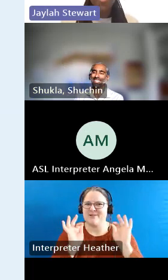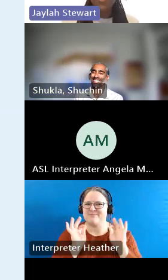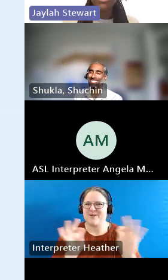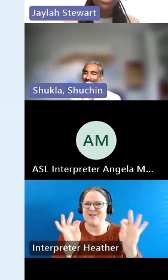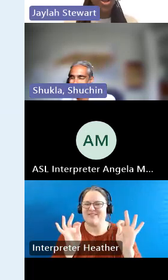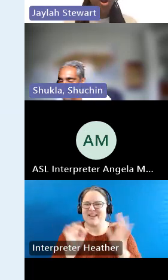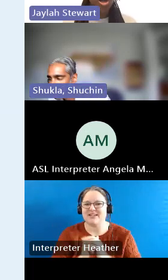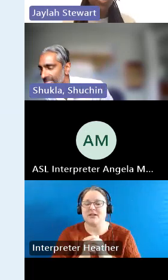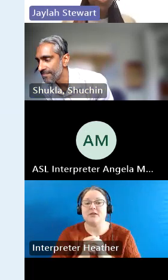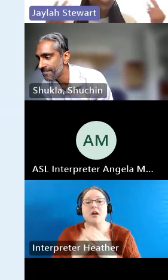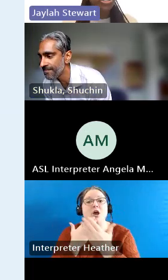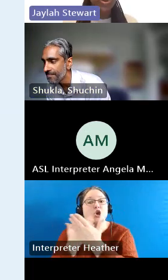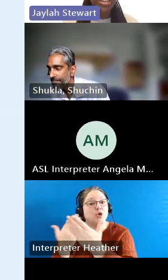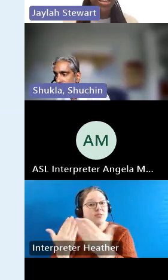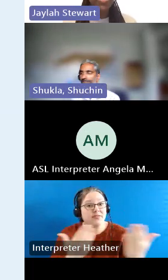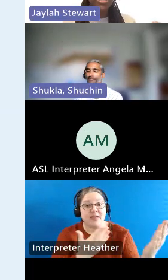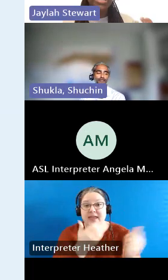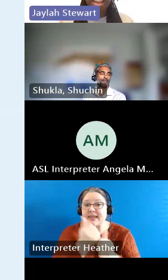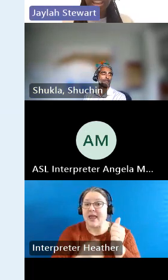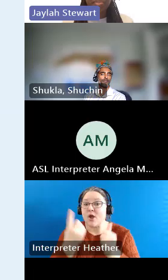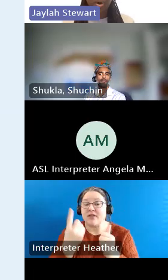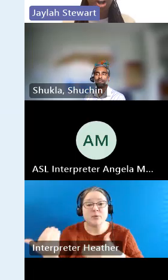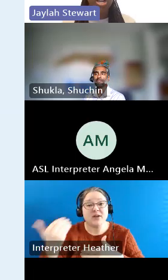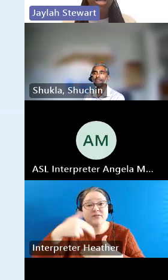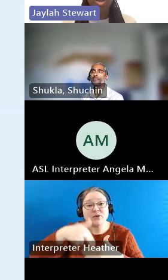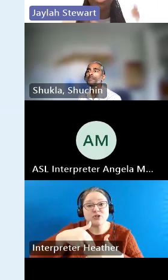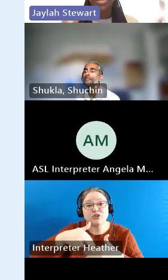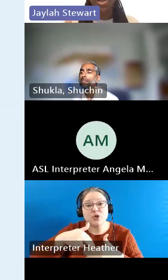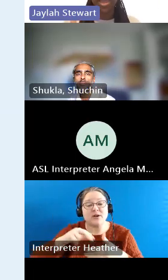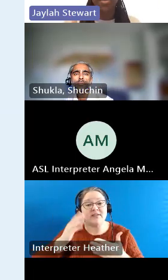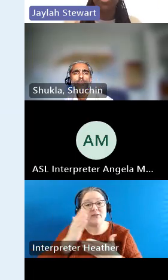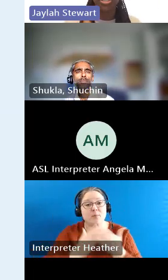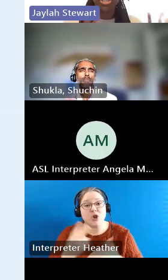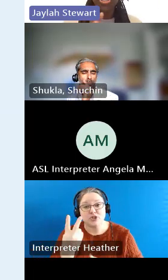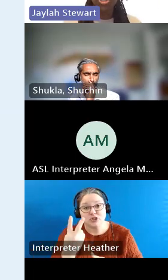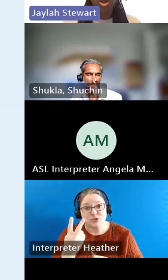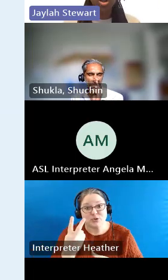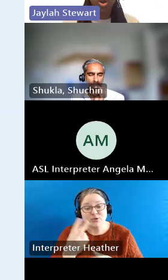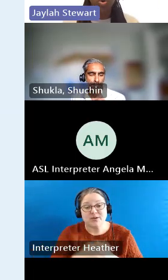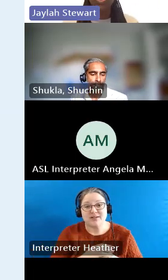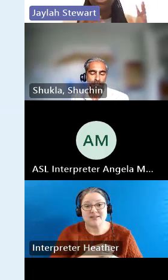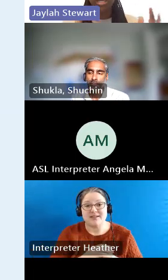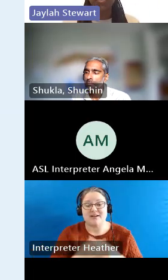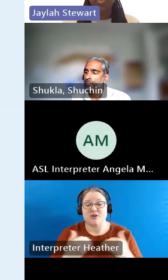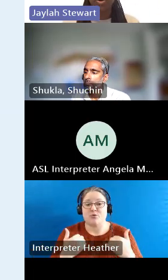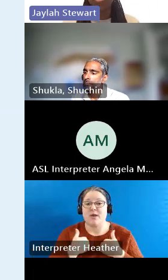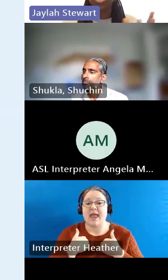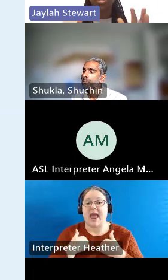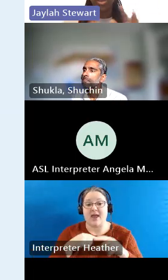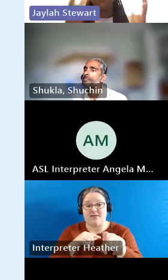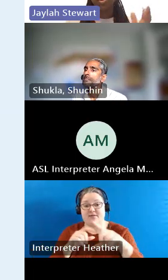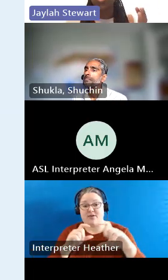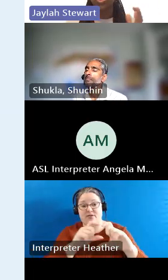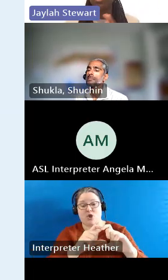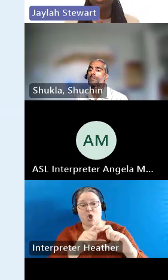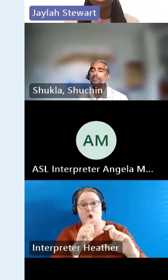Perfect. I want to thank all of you for joining us for the second part. Right now we have a QR code. We have a